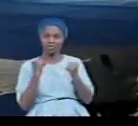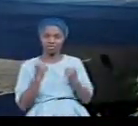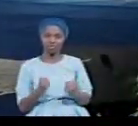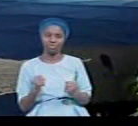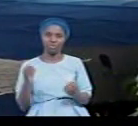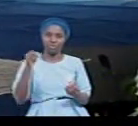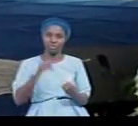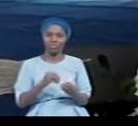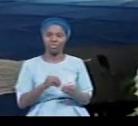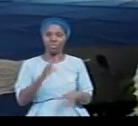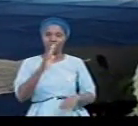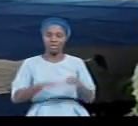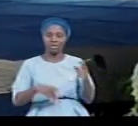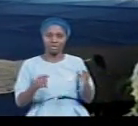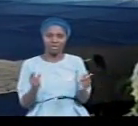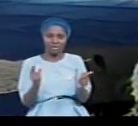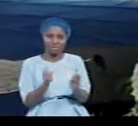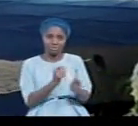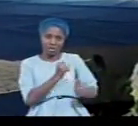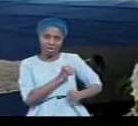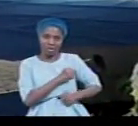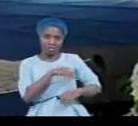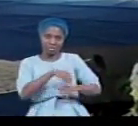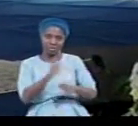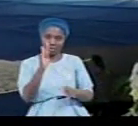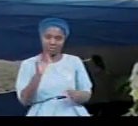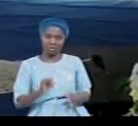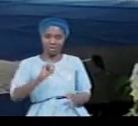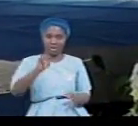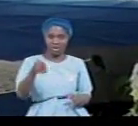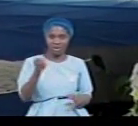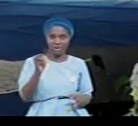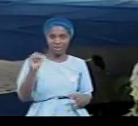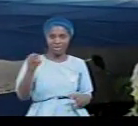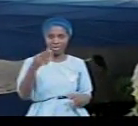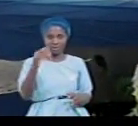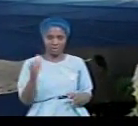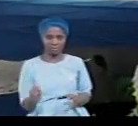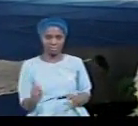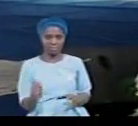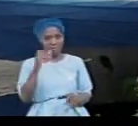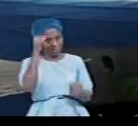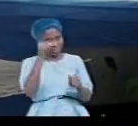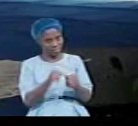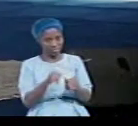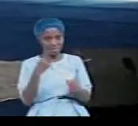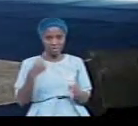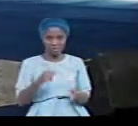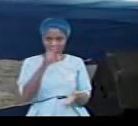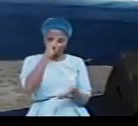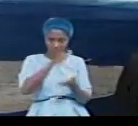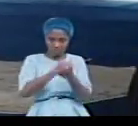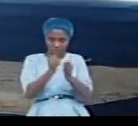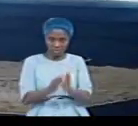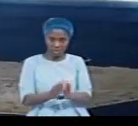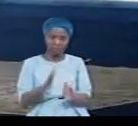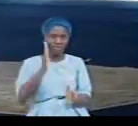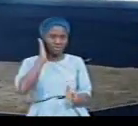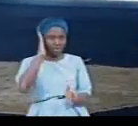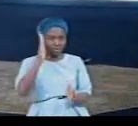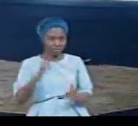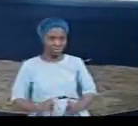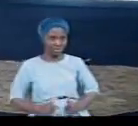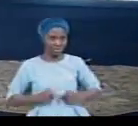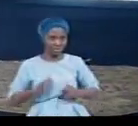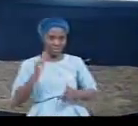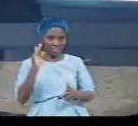Joshua. The just shall live by faith. What I'm pointing out is, it is not only at